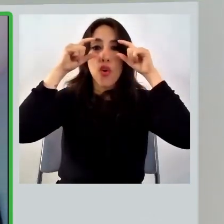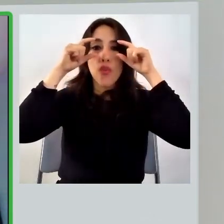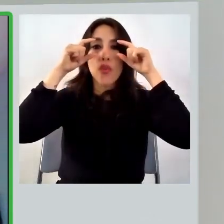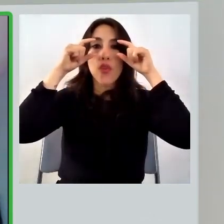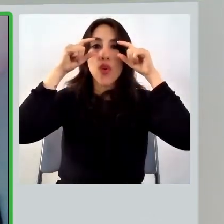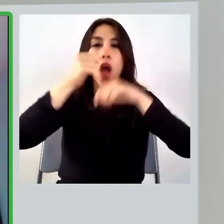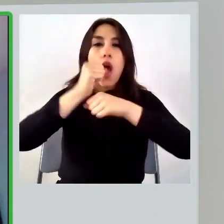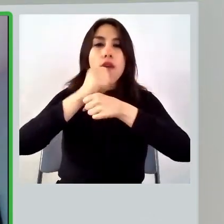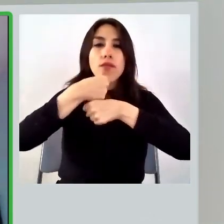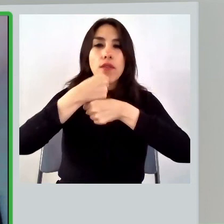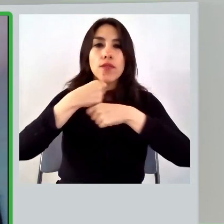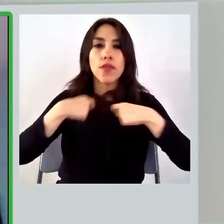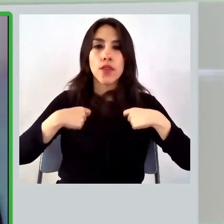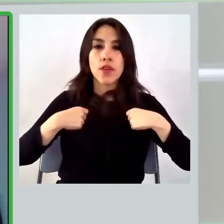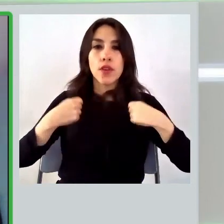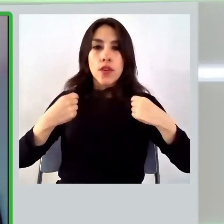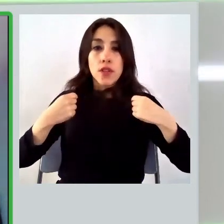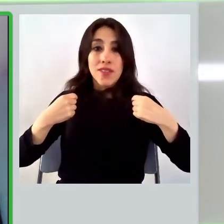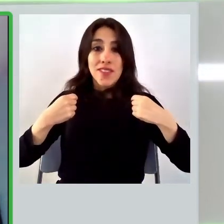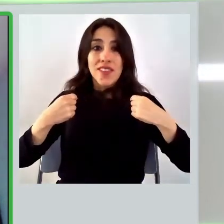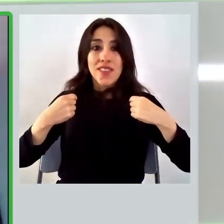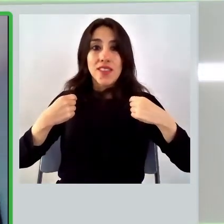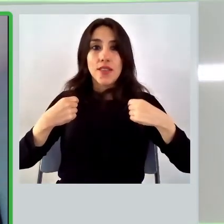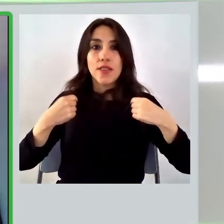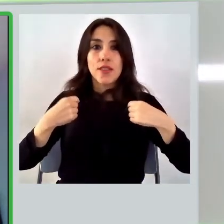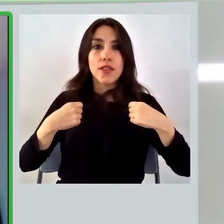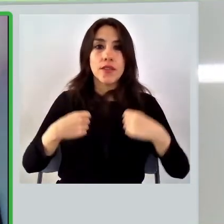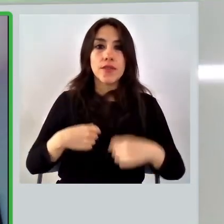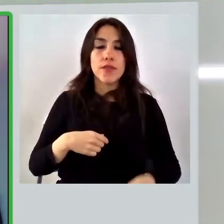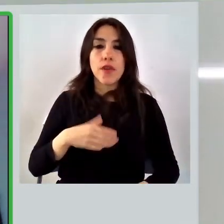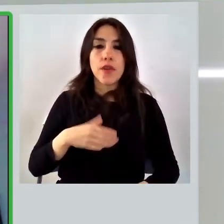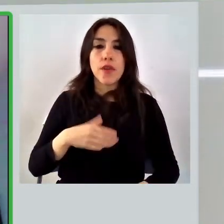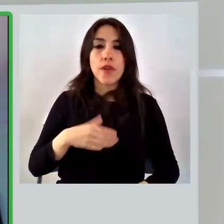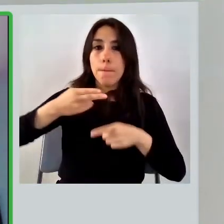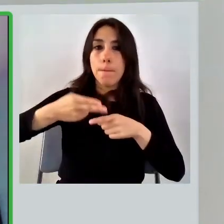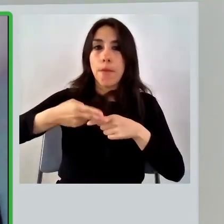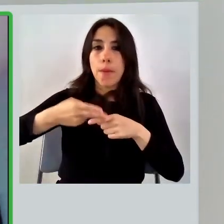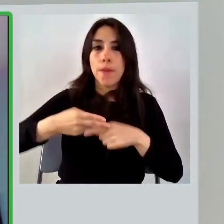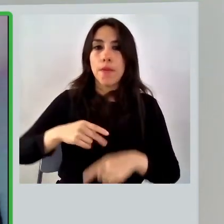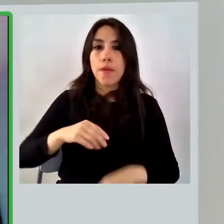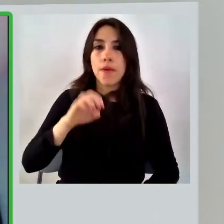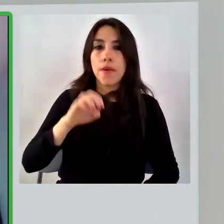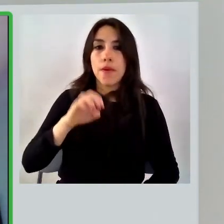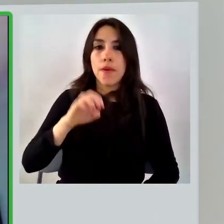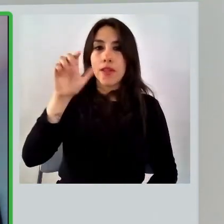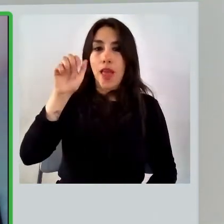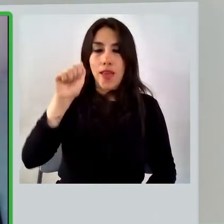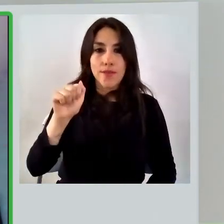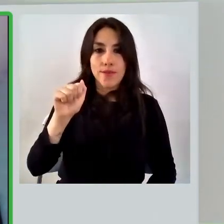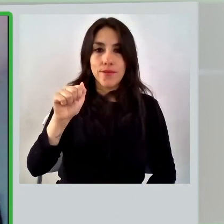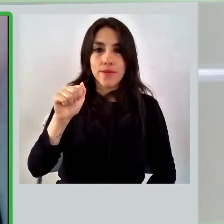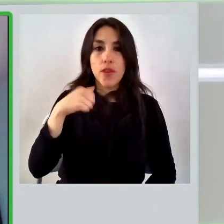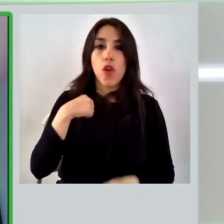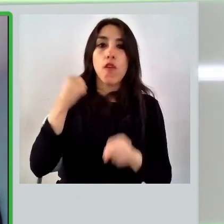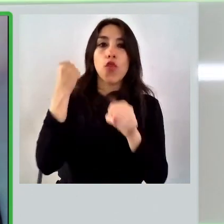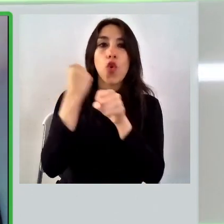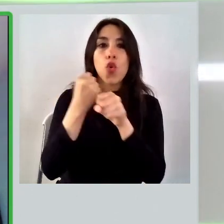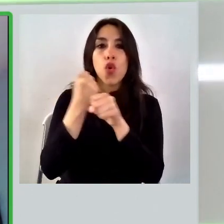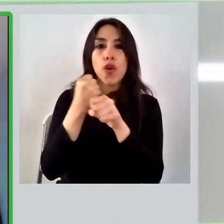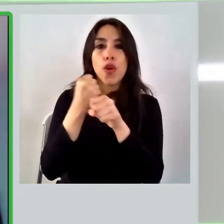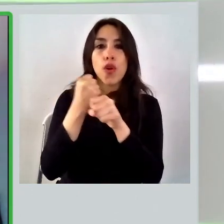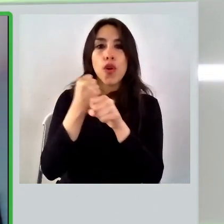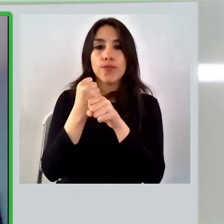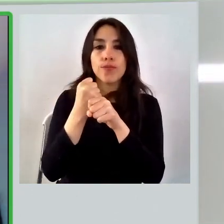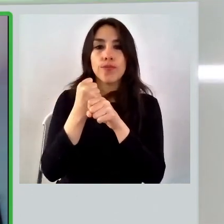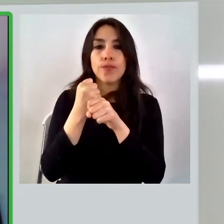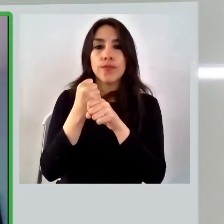Accenture. We're a leading global professional services firm with nearly 600,000 employees around the globe. I lead research and thought